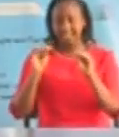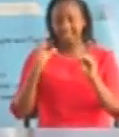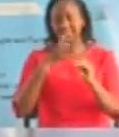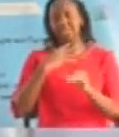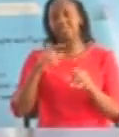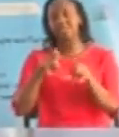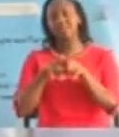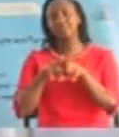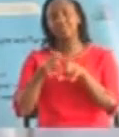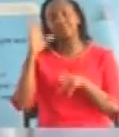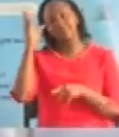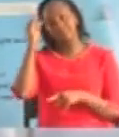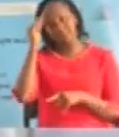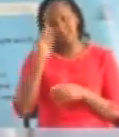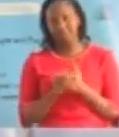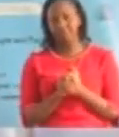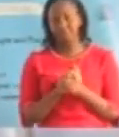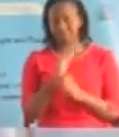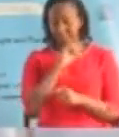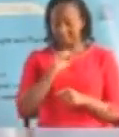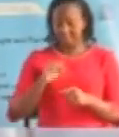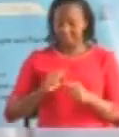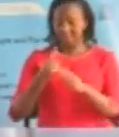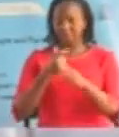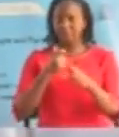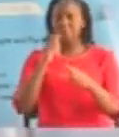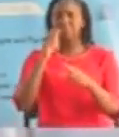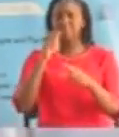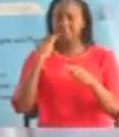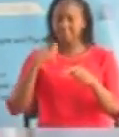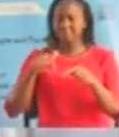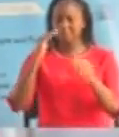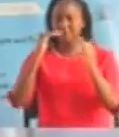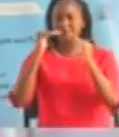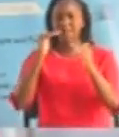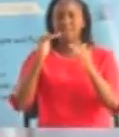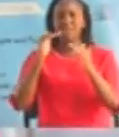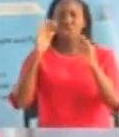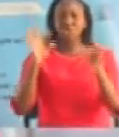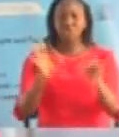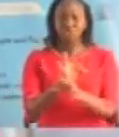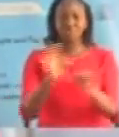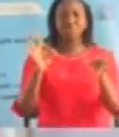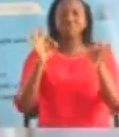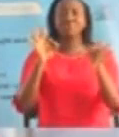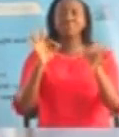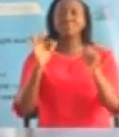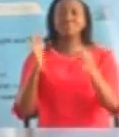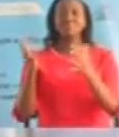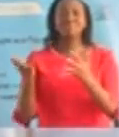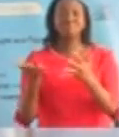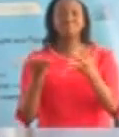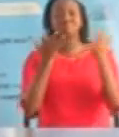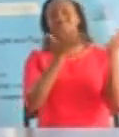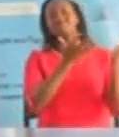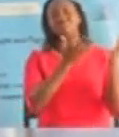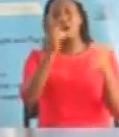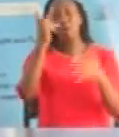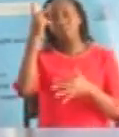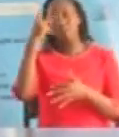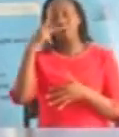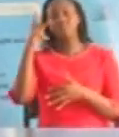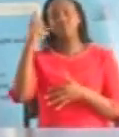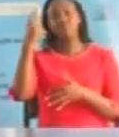The Senate of the University of Nairobi moved fast to create an enabling policy environment for virtual